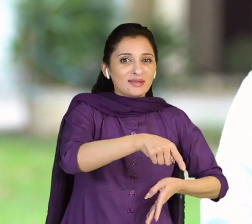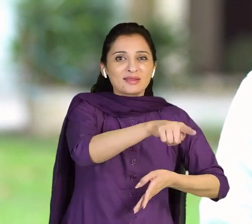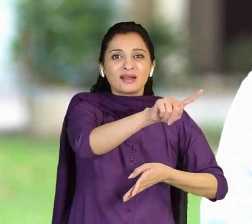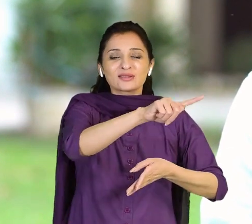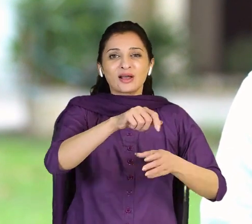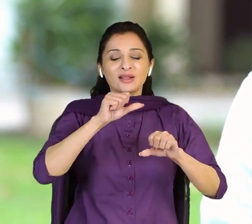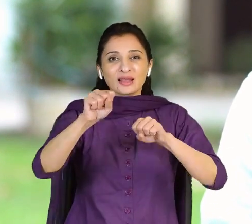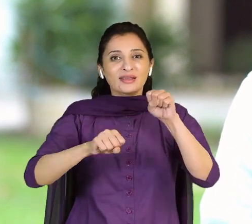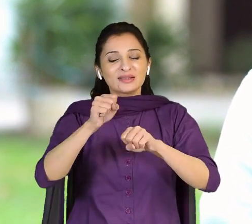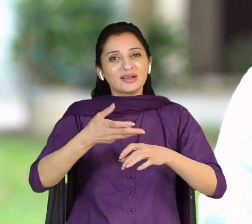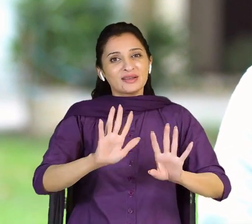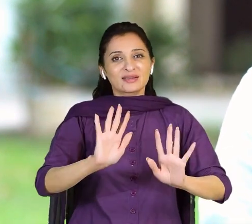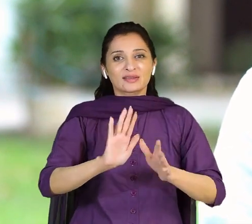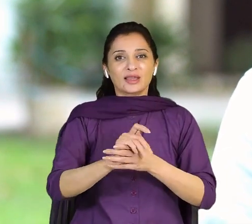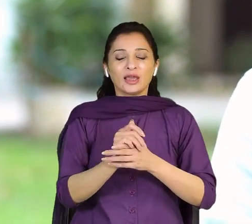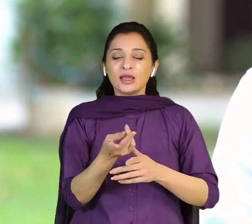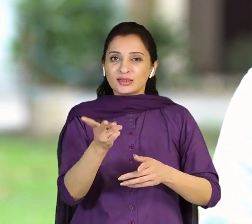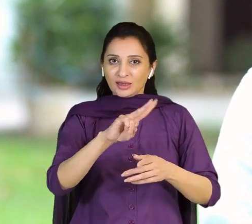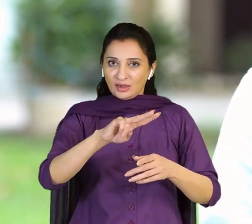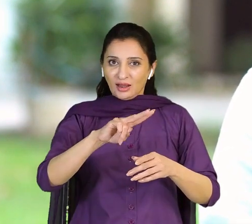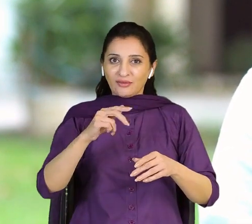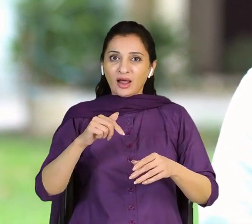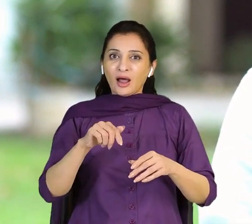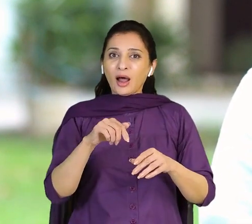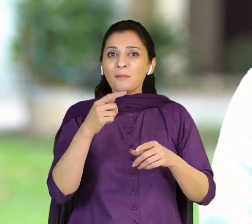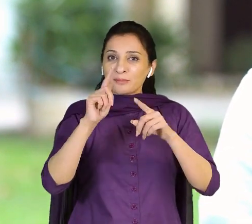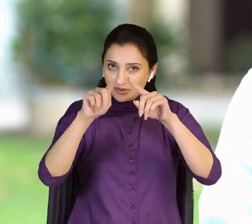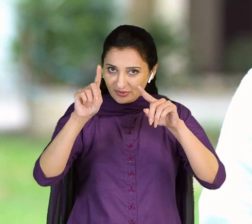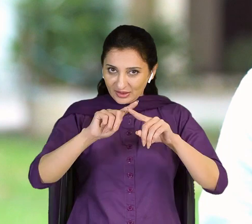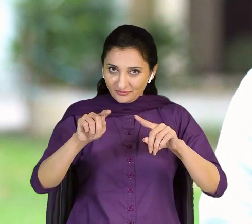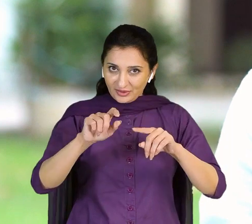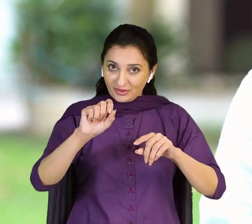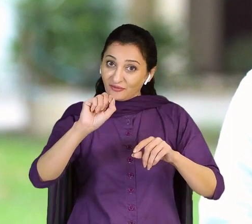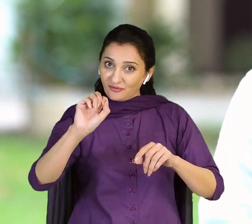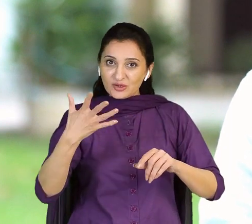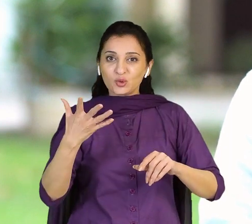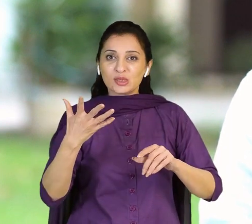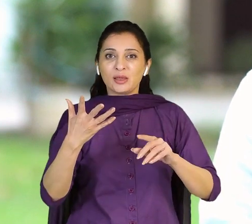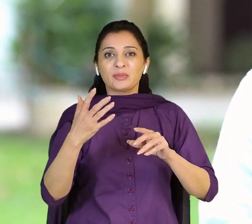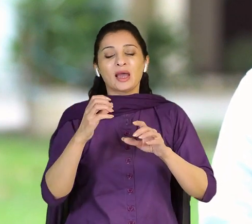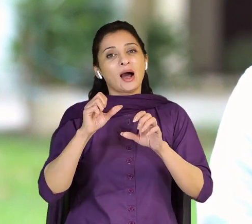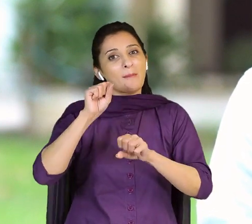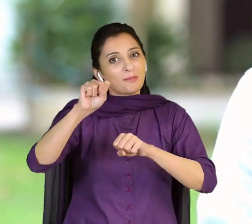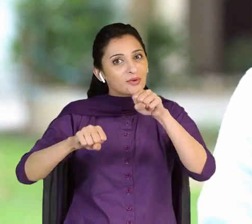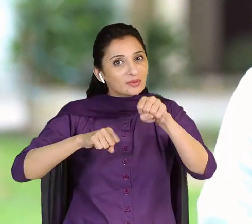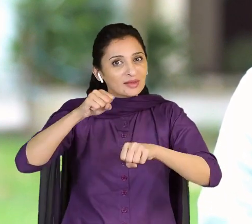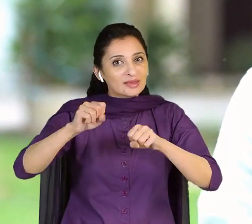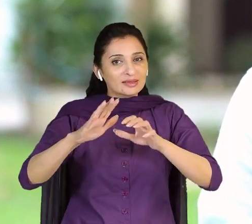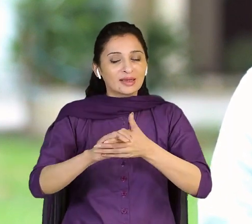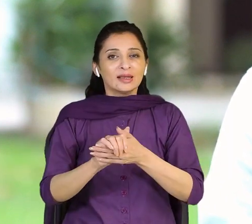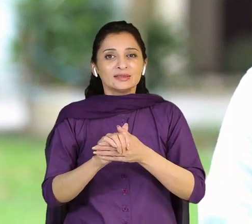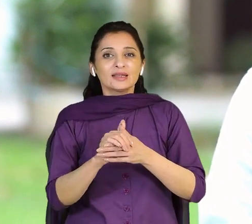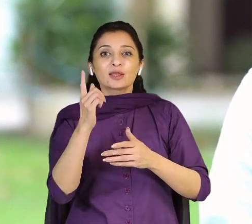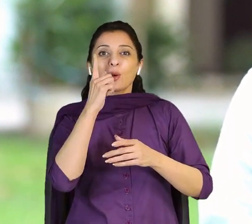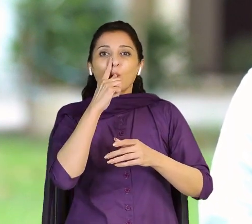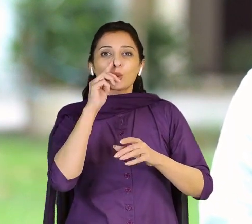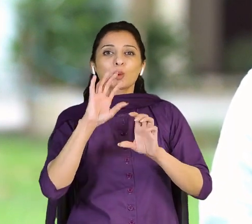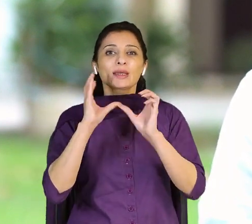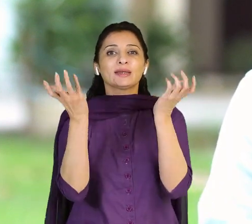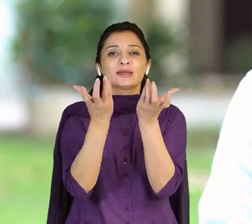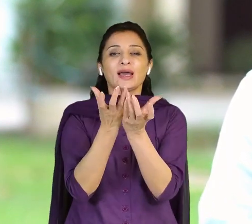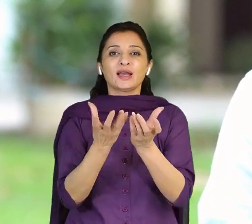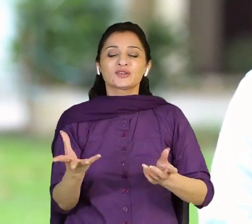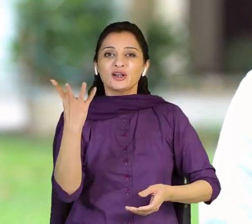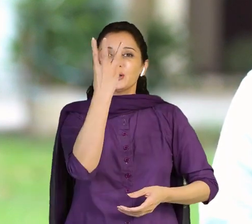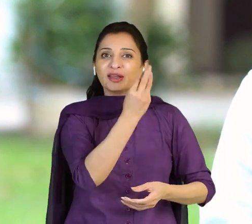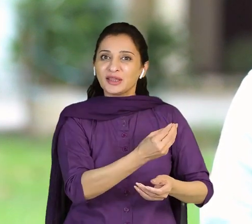different adventures. Apart from that, we also ride for different causes. We have done rides for International